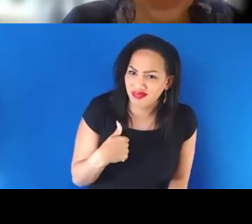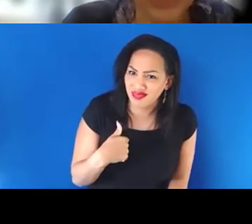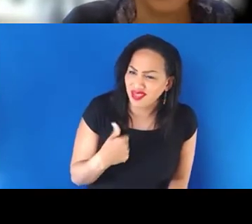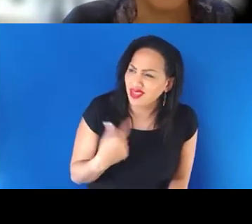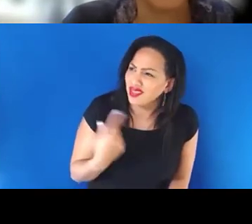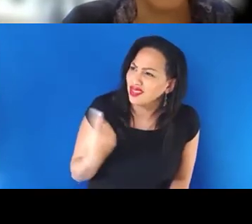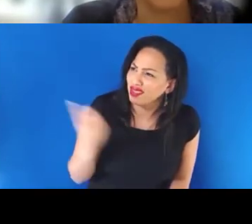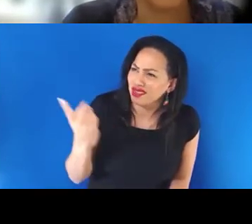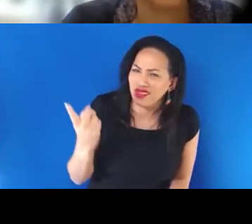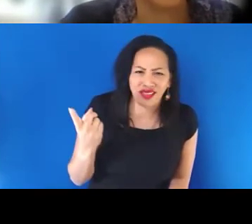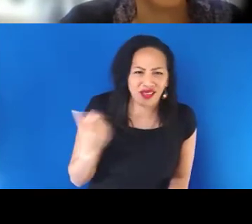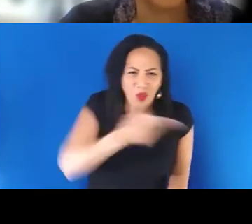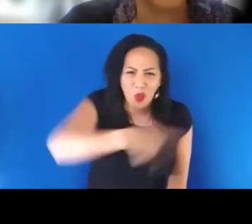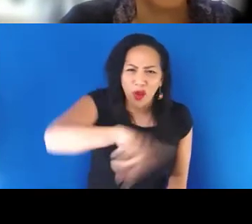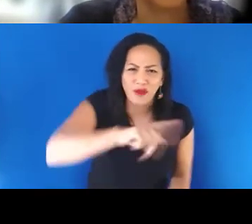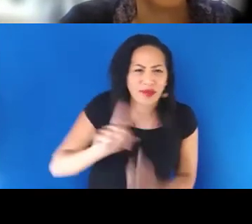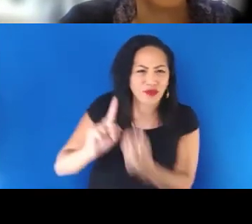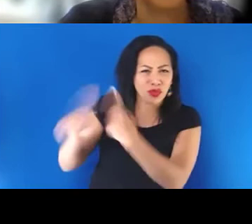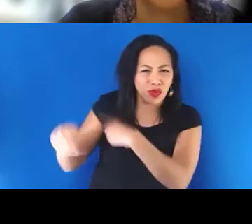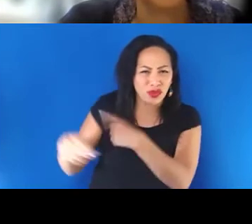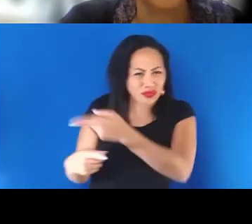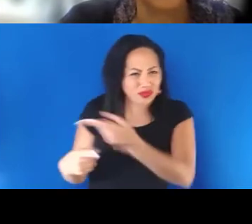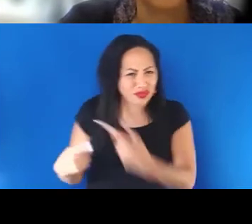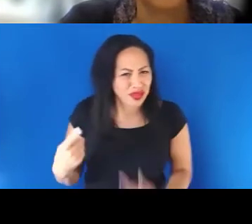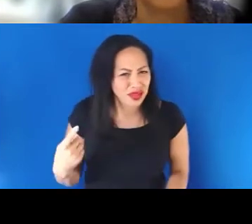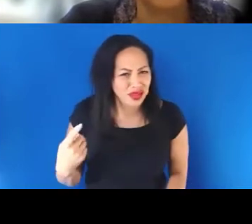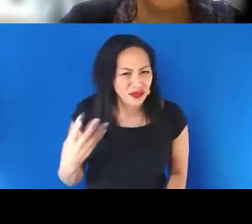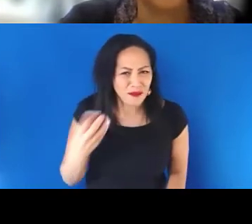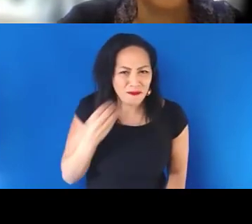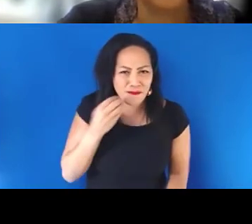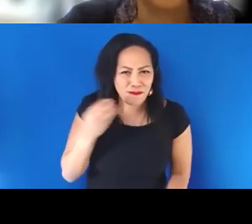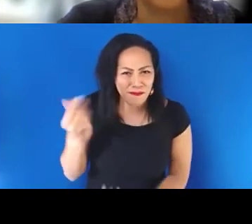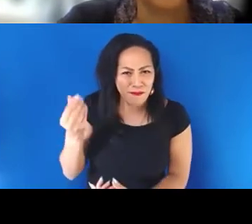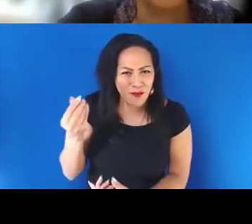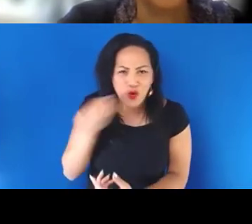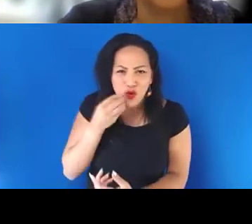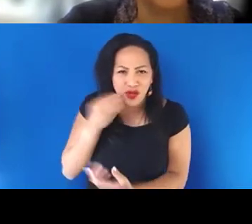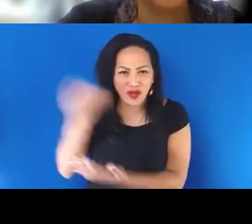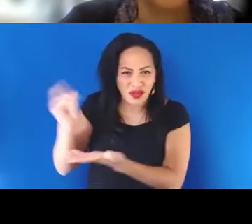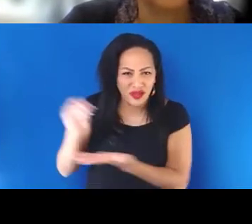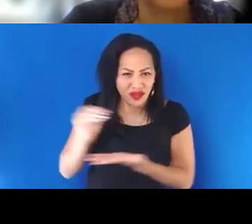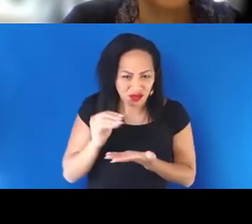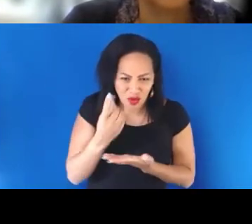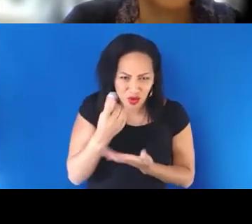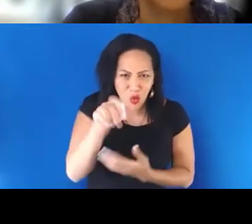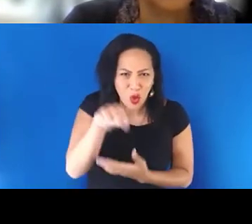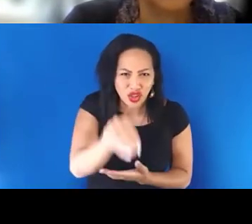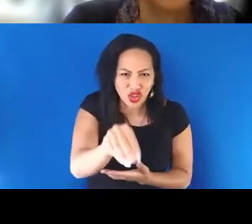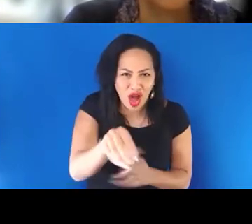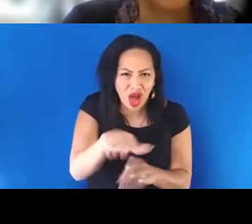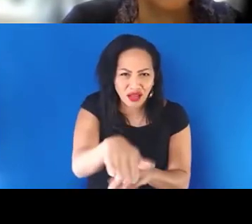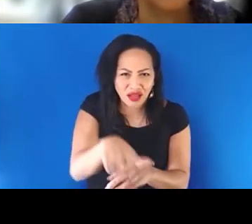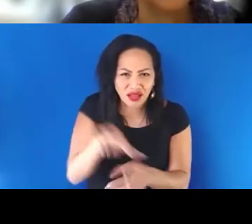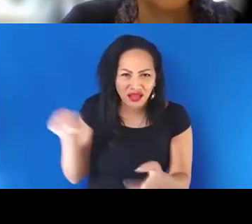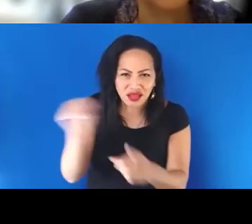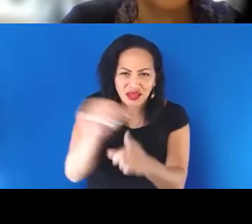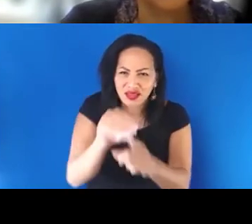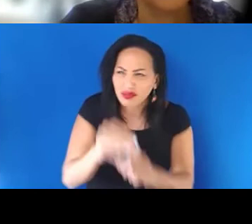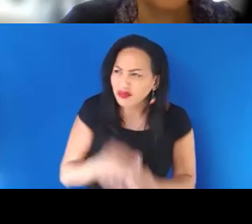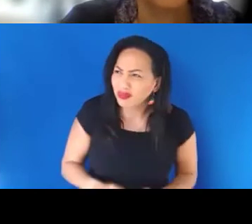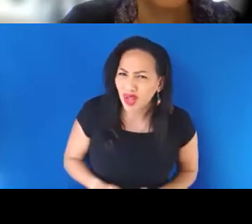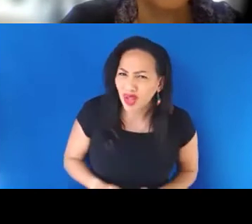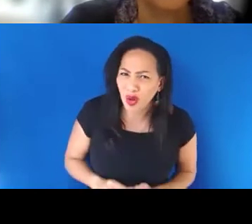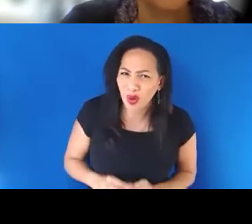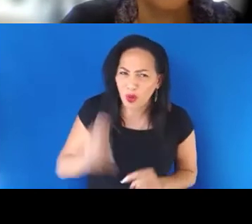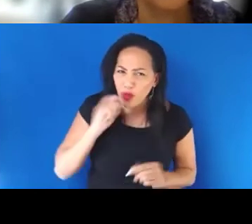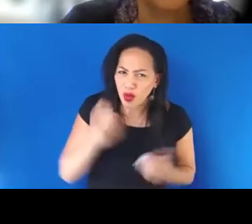child? It's going to be distributed. So allow us to make a choice of what we do it. So